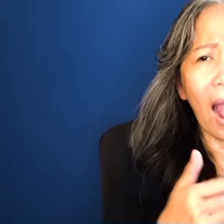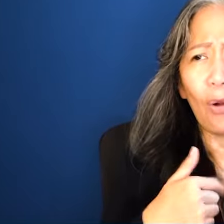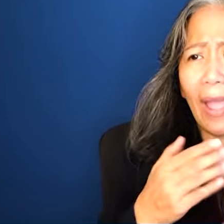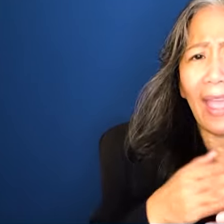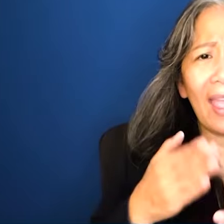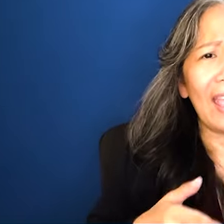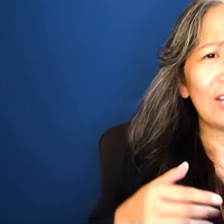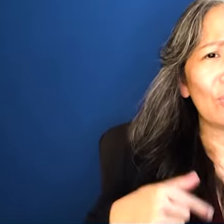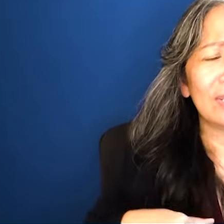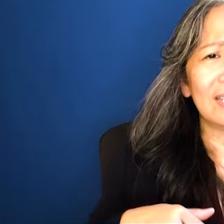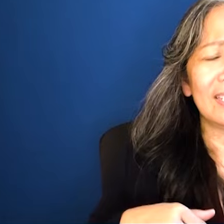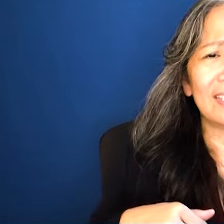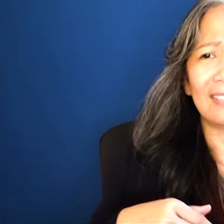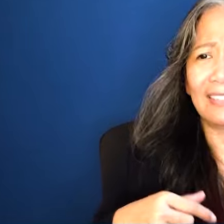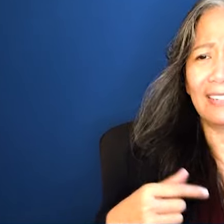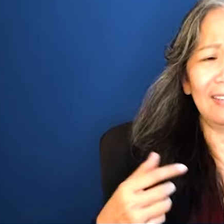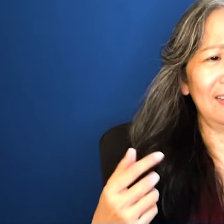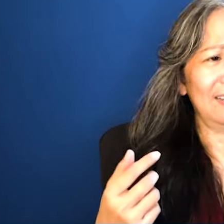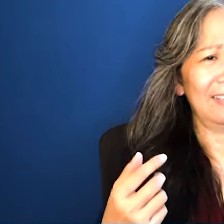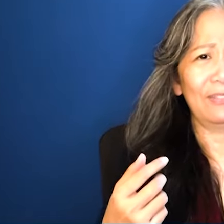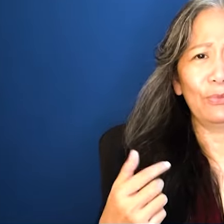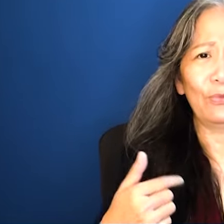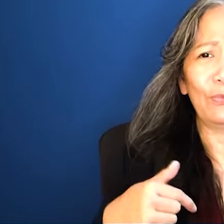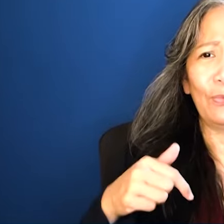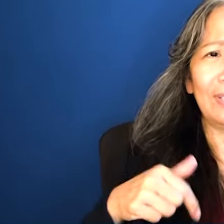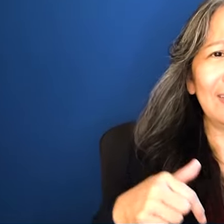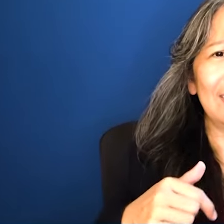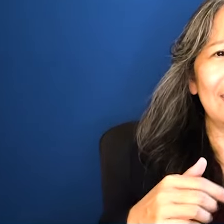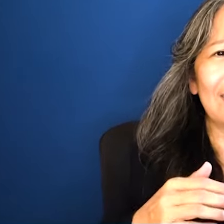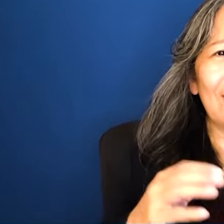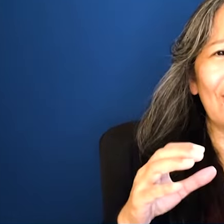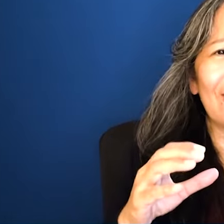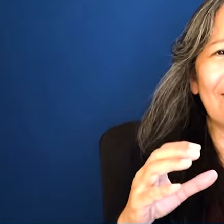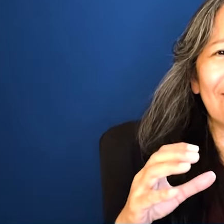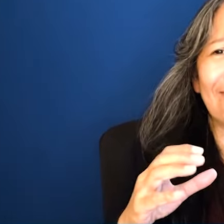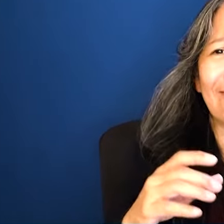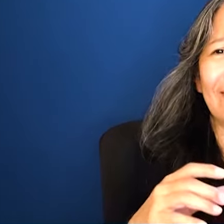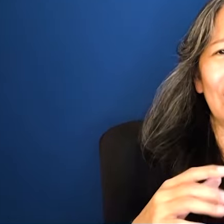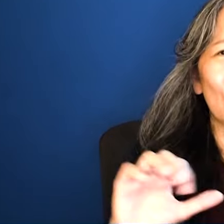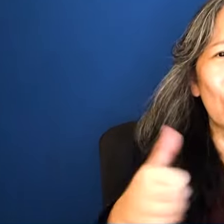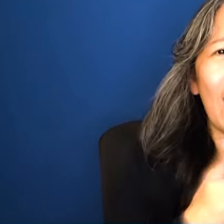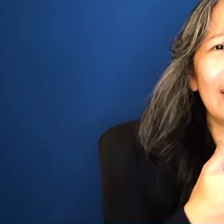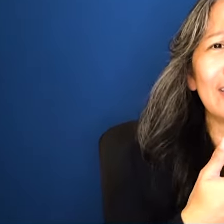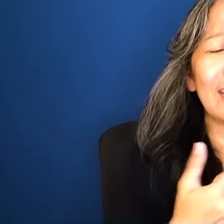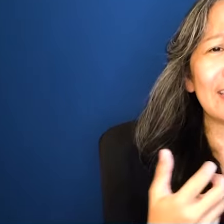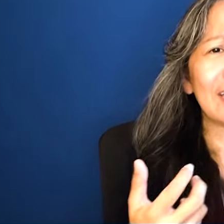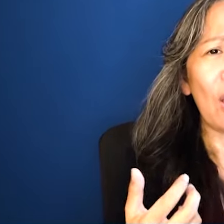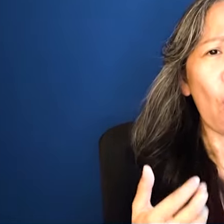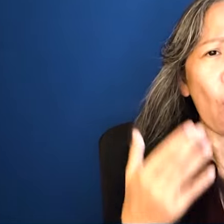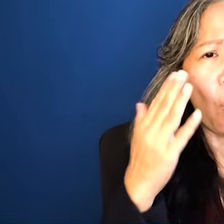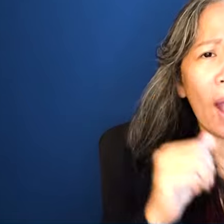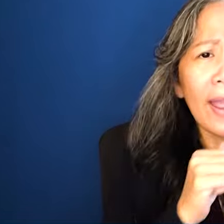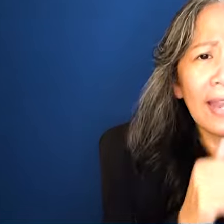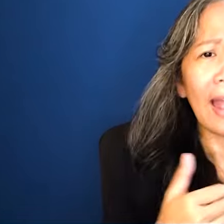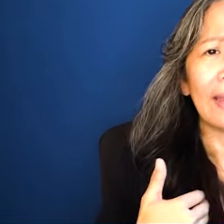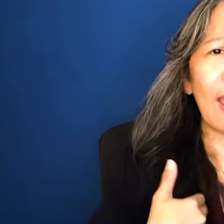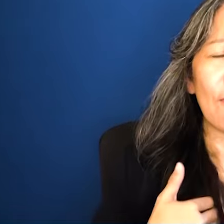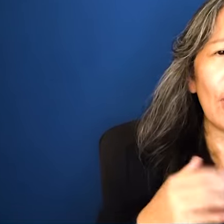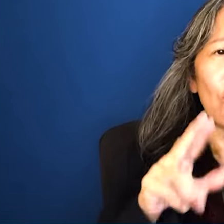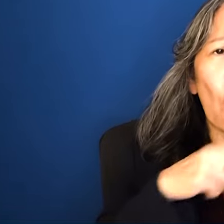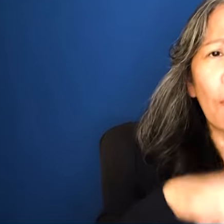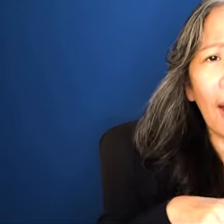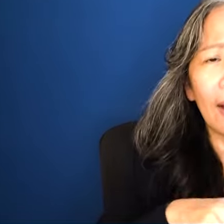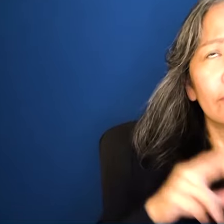how did I end up with this card? You know, like, how did I end up with so many challenges? Why couldn't I just have